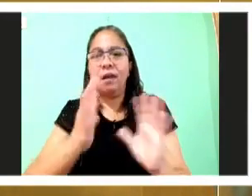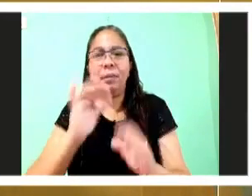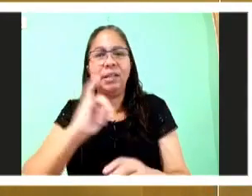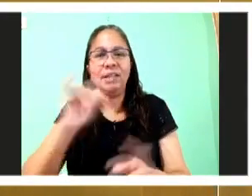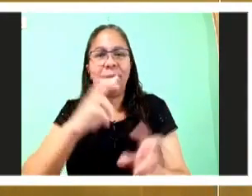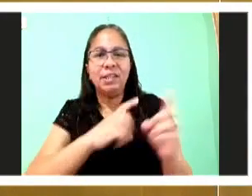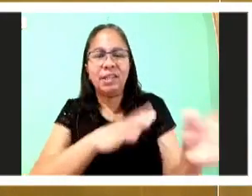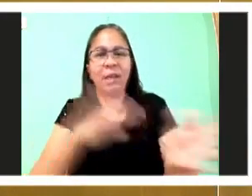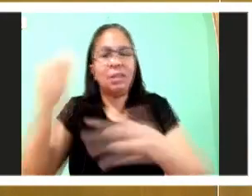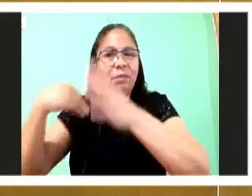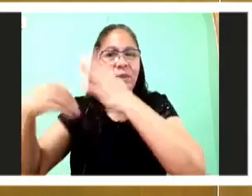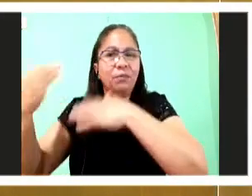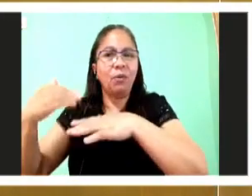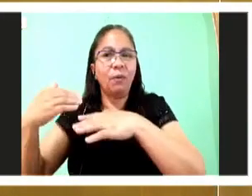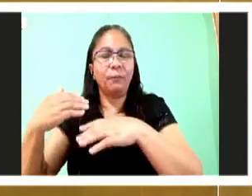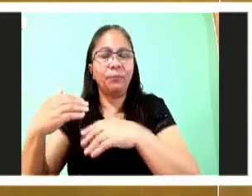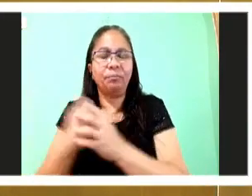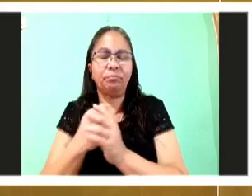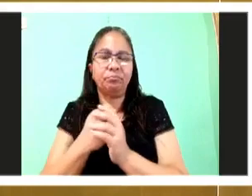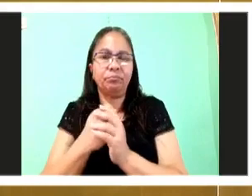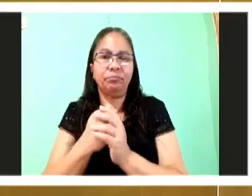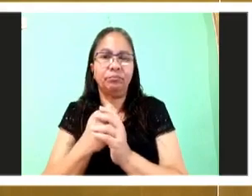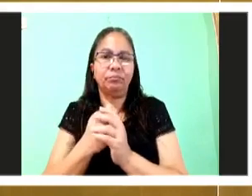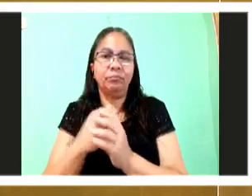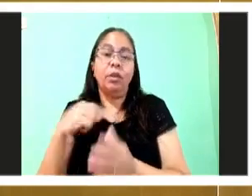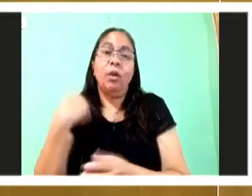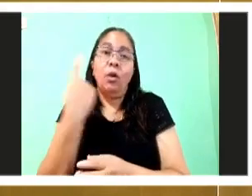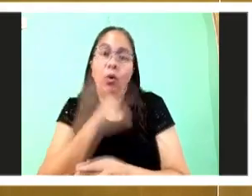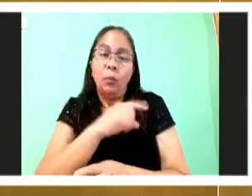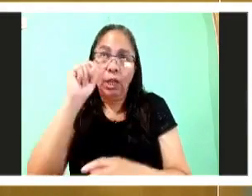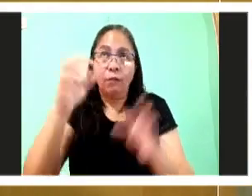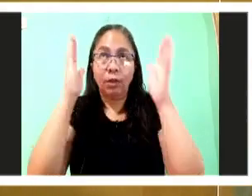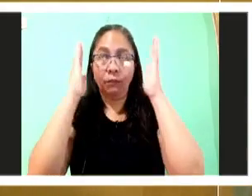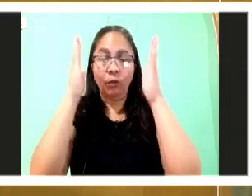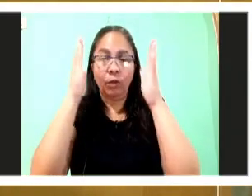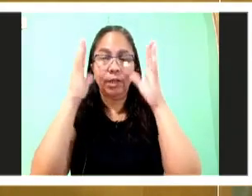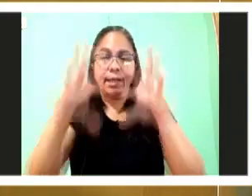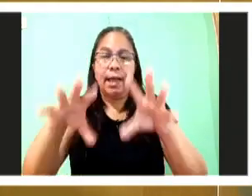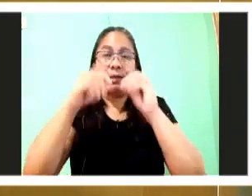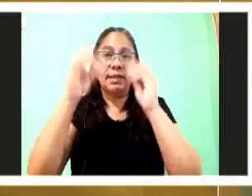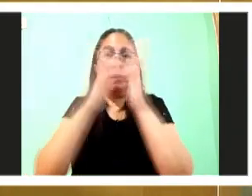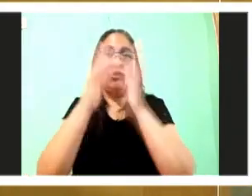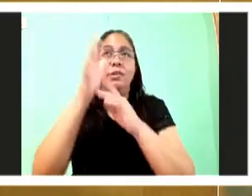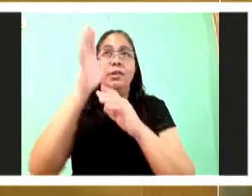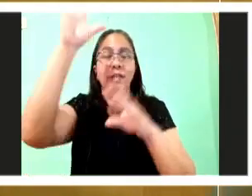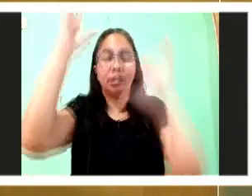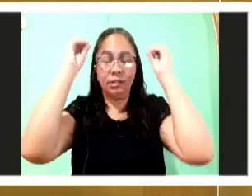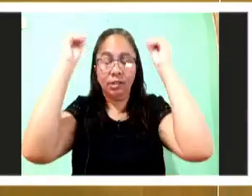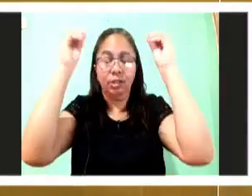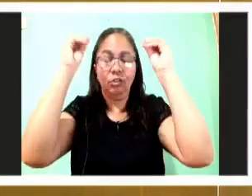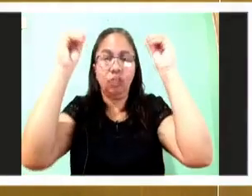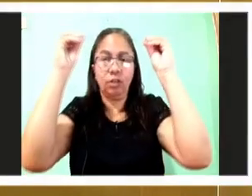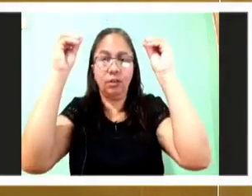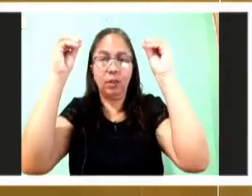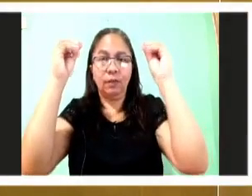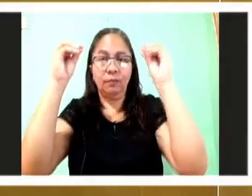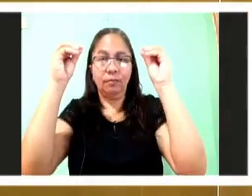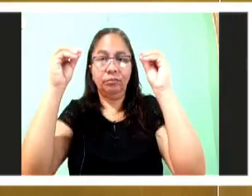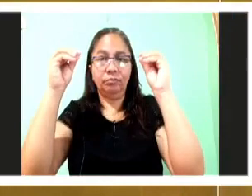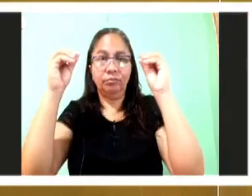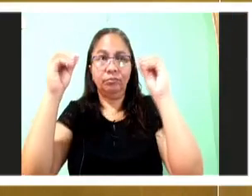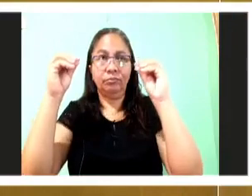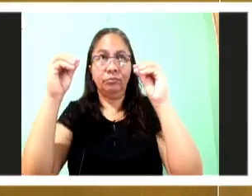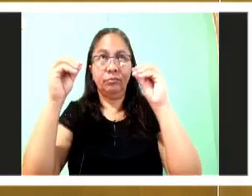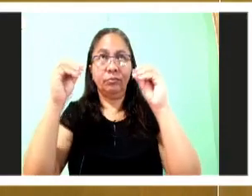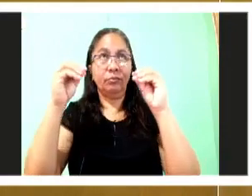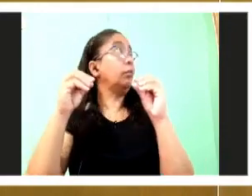We have to stay with Jesus. This is a difficult teaching. It covers all the aspects of